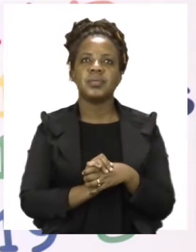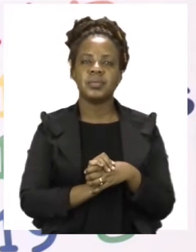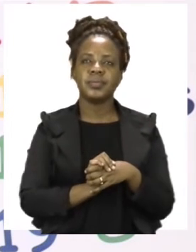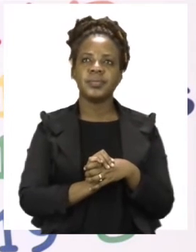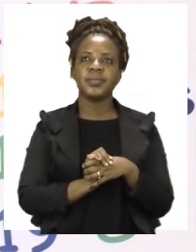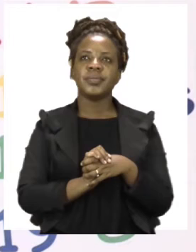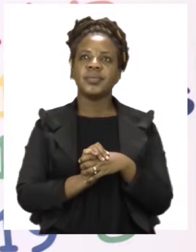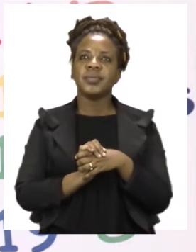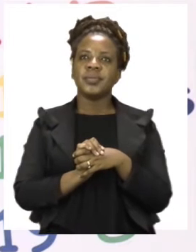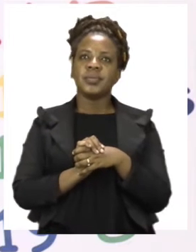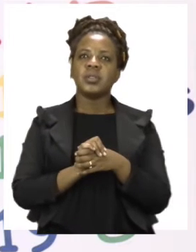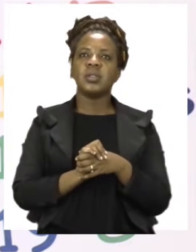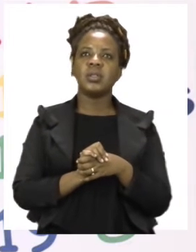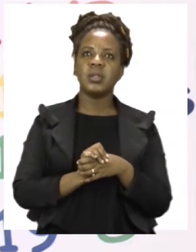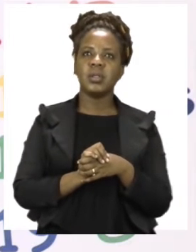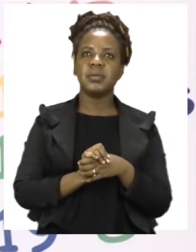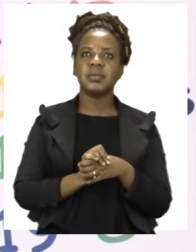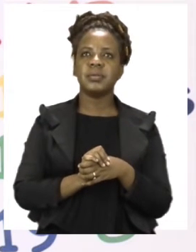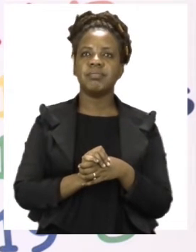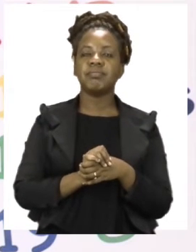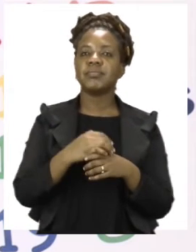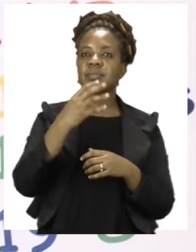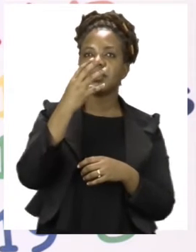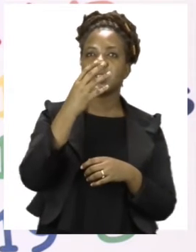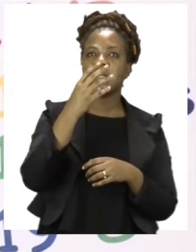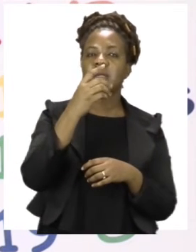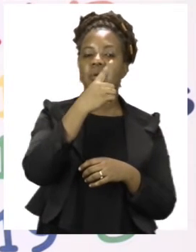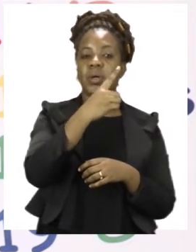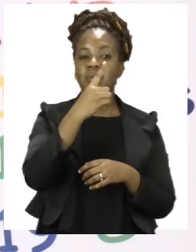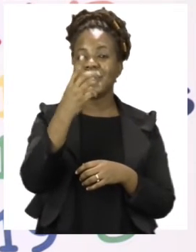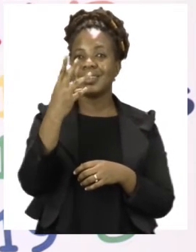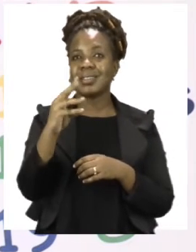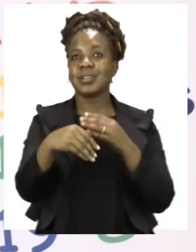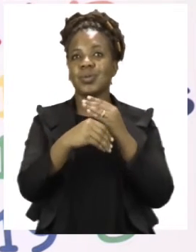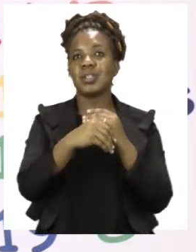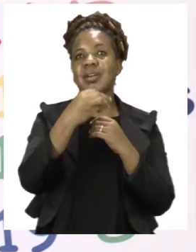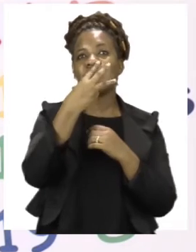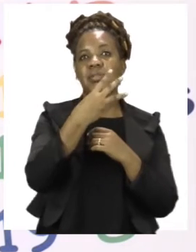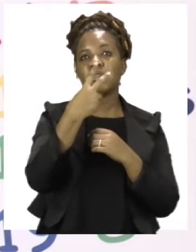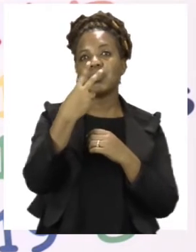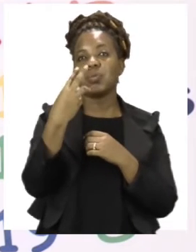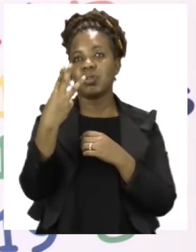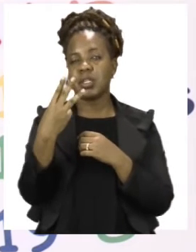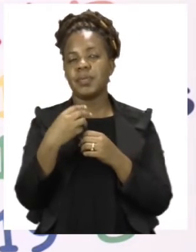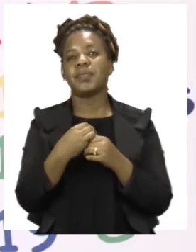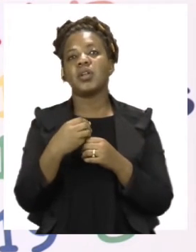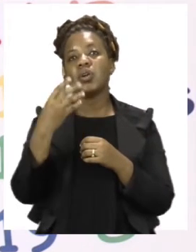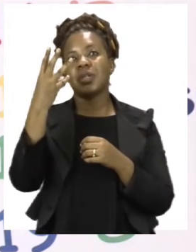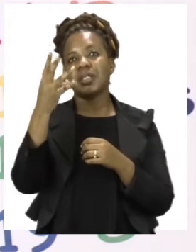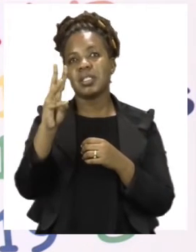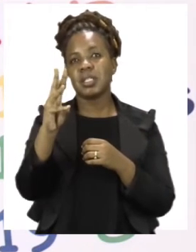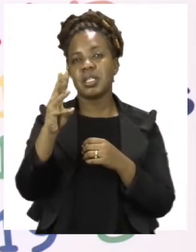by saying 6 plus 3. So 6